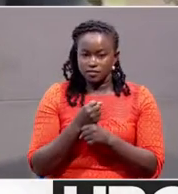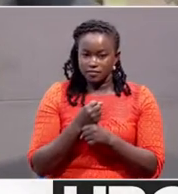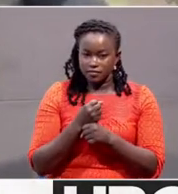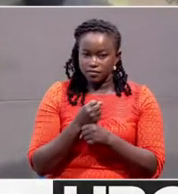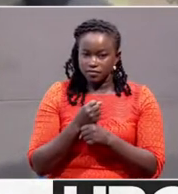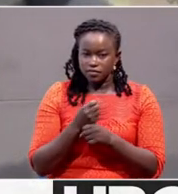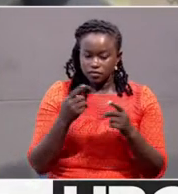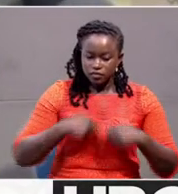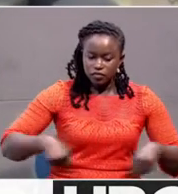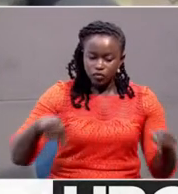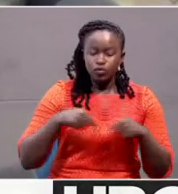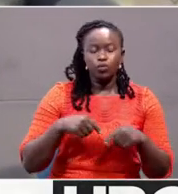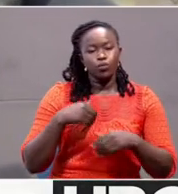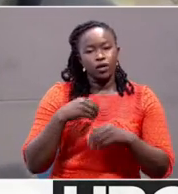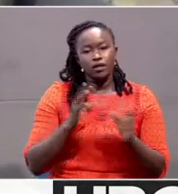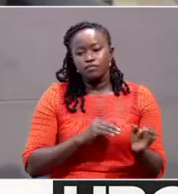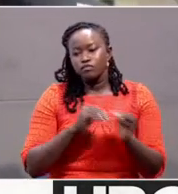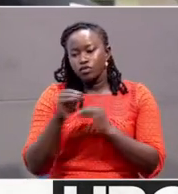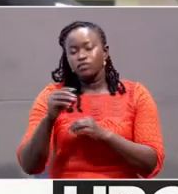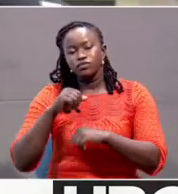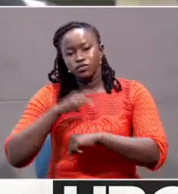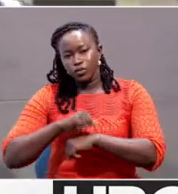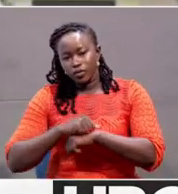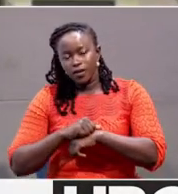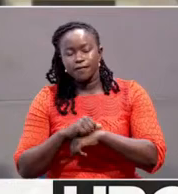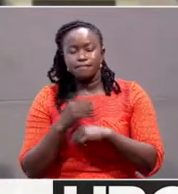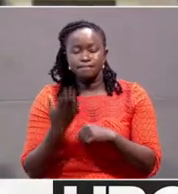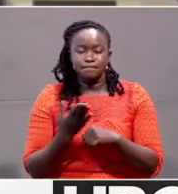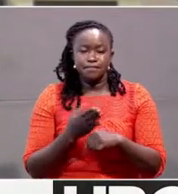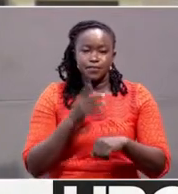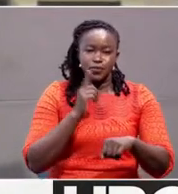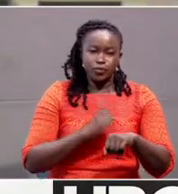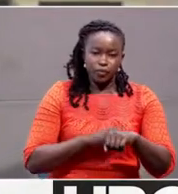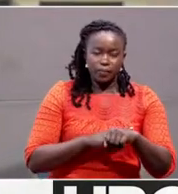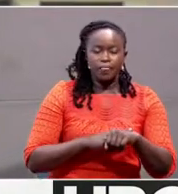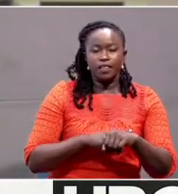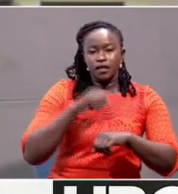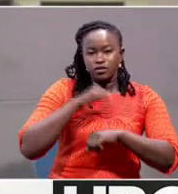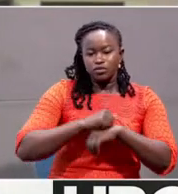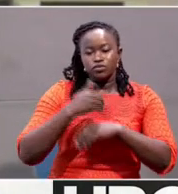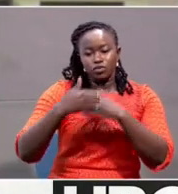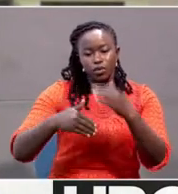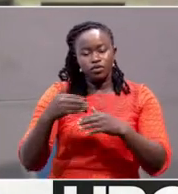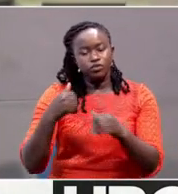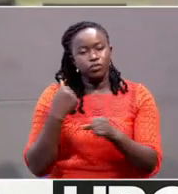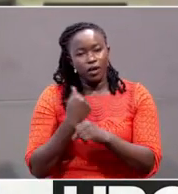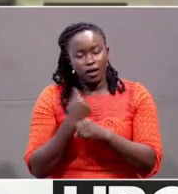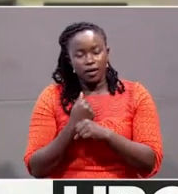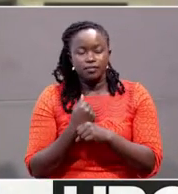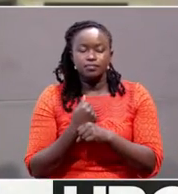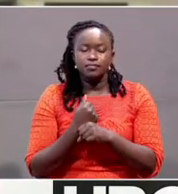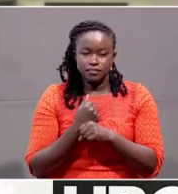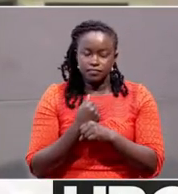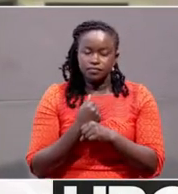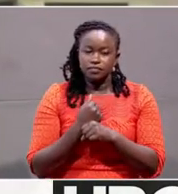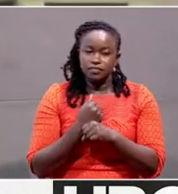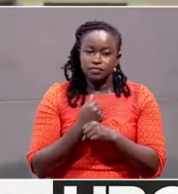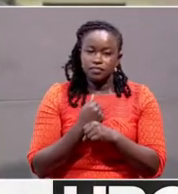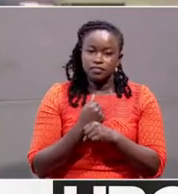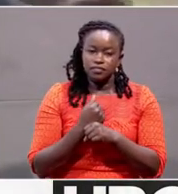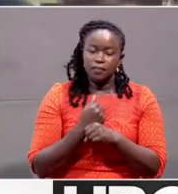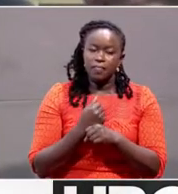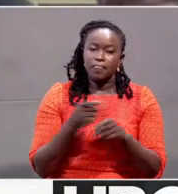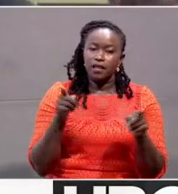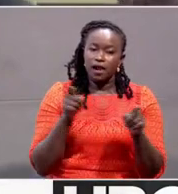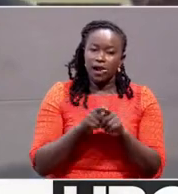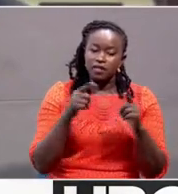we moved to schools the time where the schools were still operational, and we're